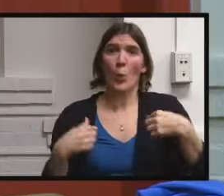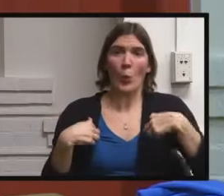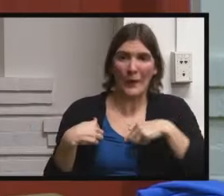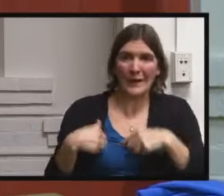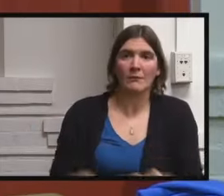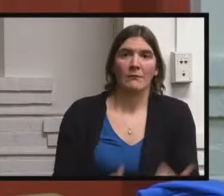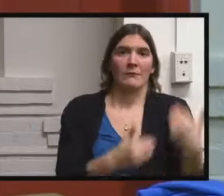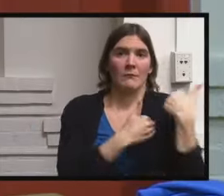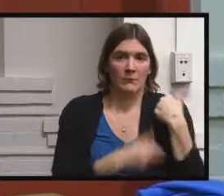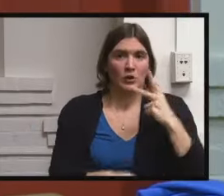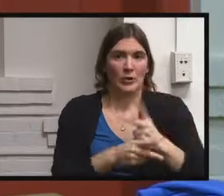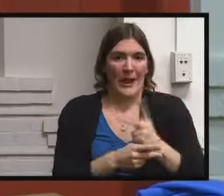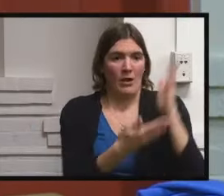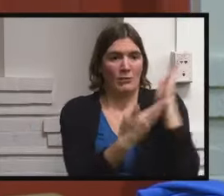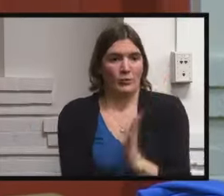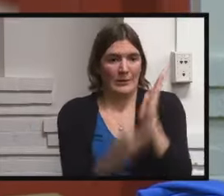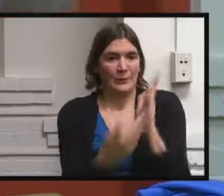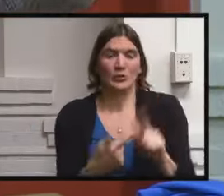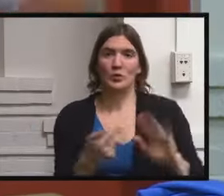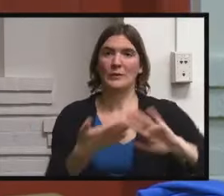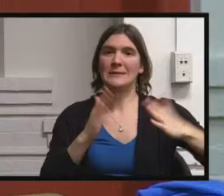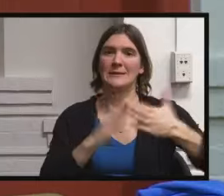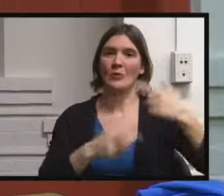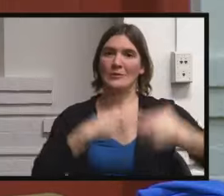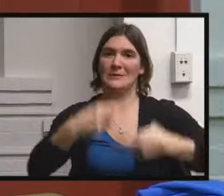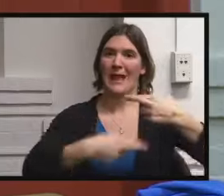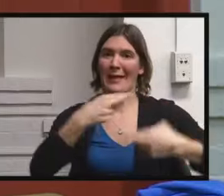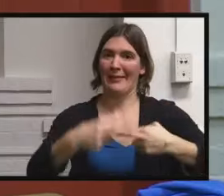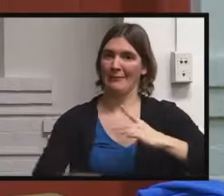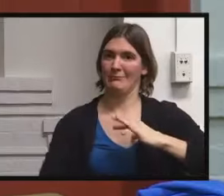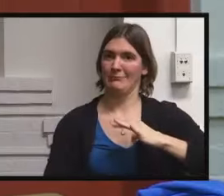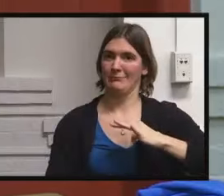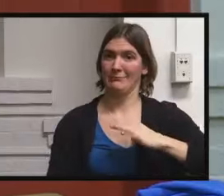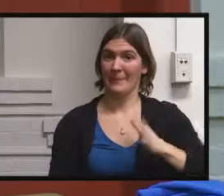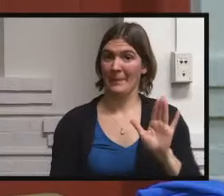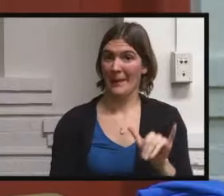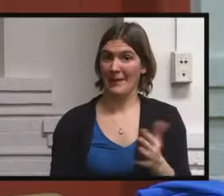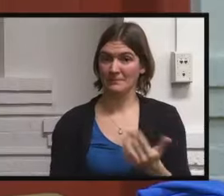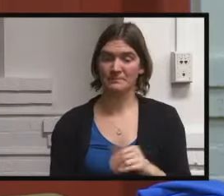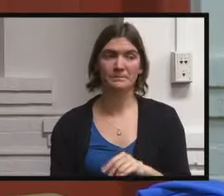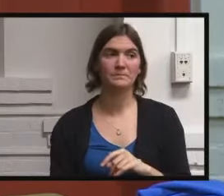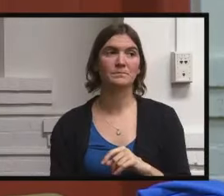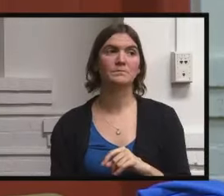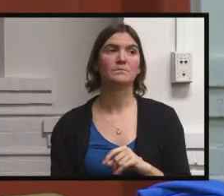alternative to that, as you just mentioned, David.